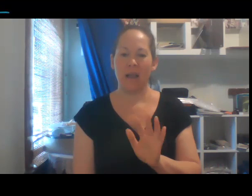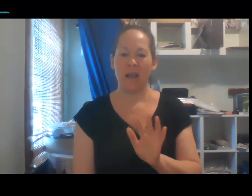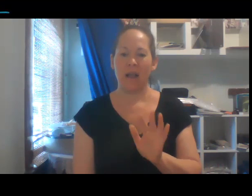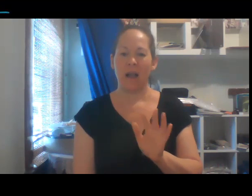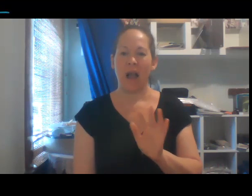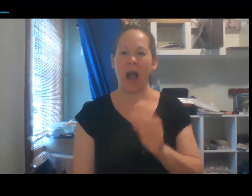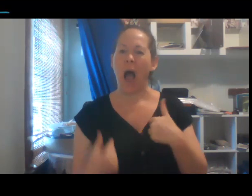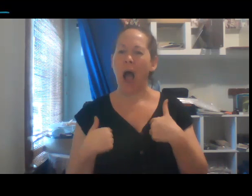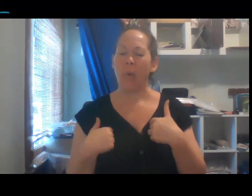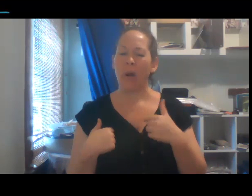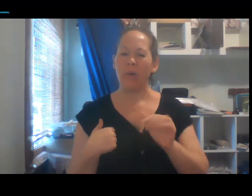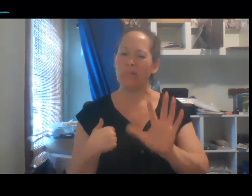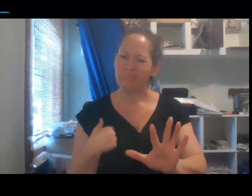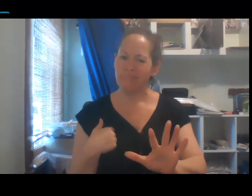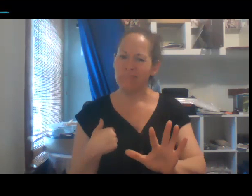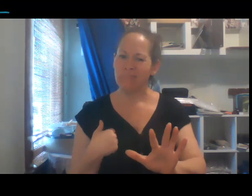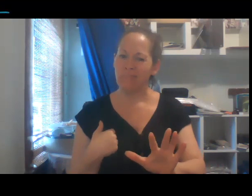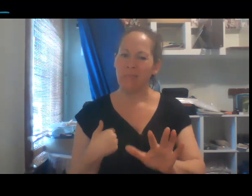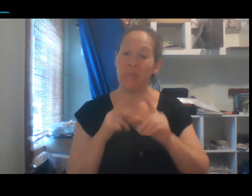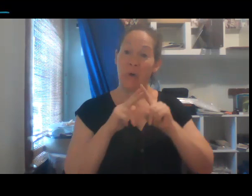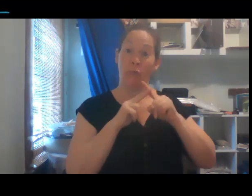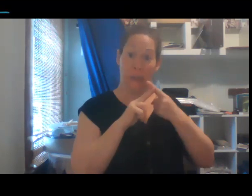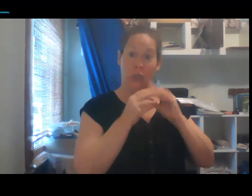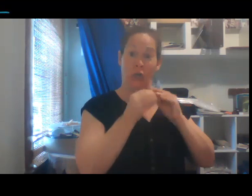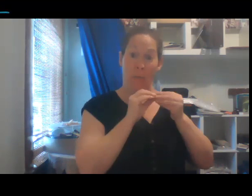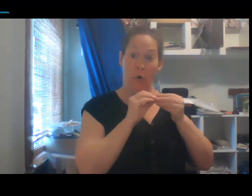going to say, hey, I double what I originally have.